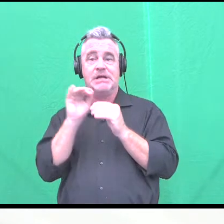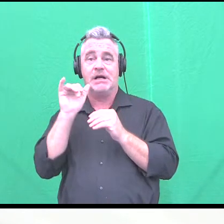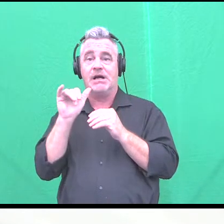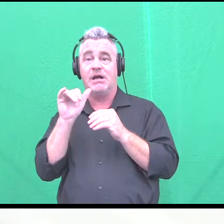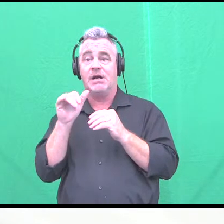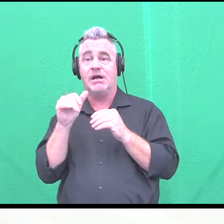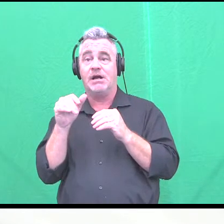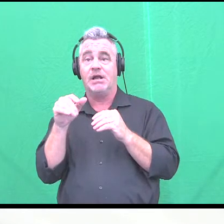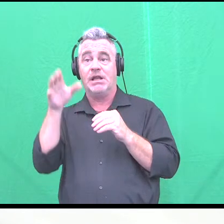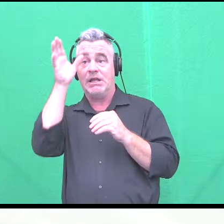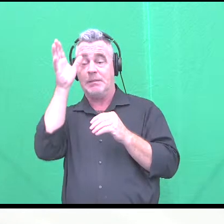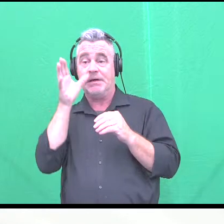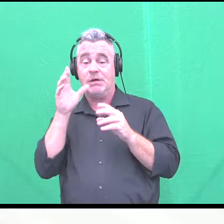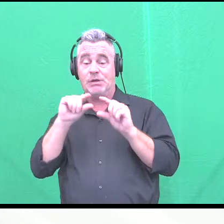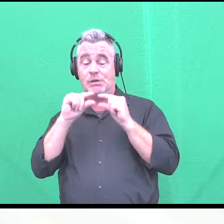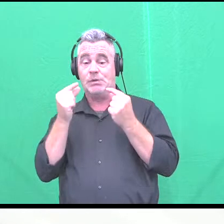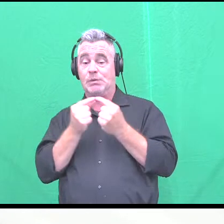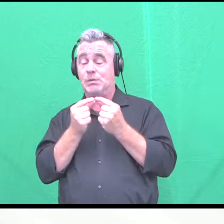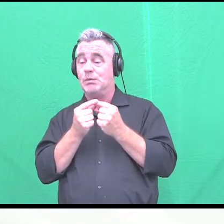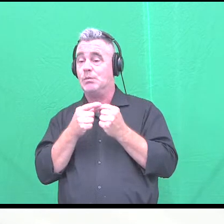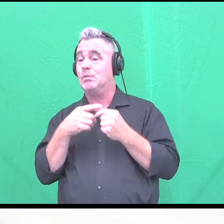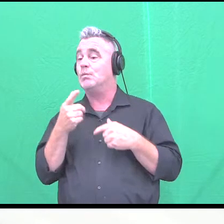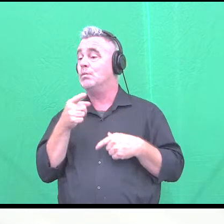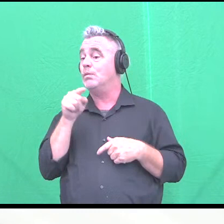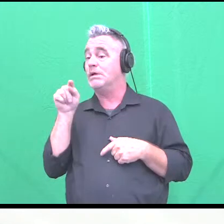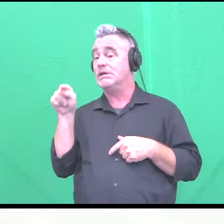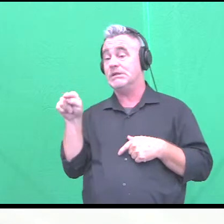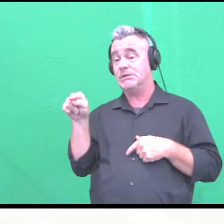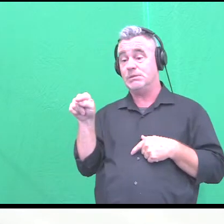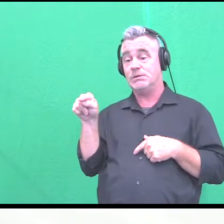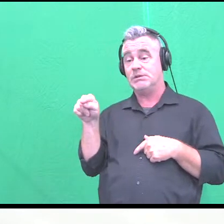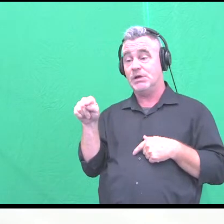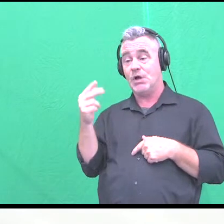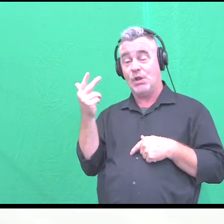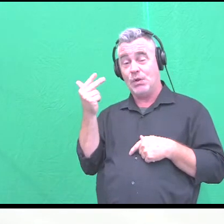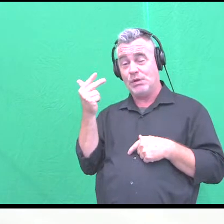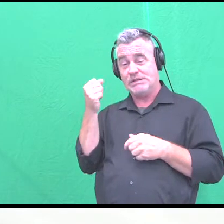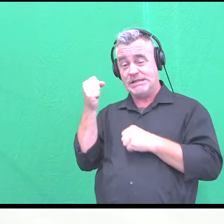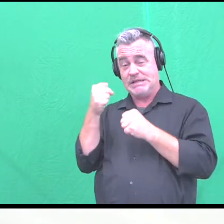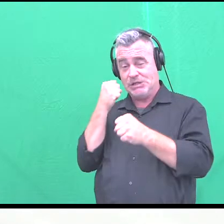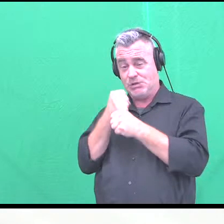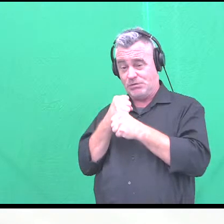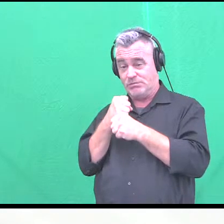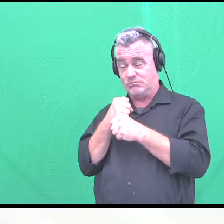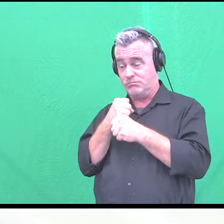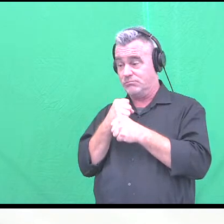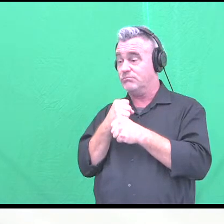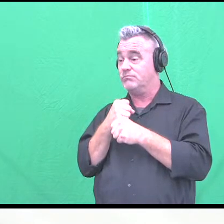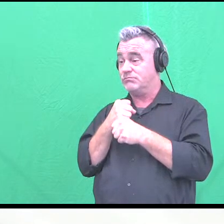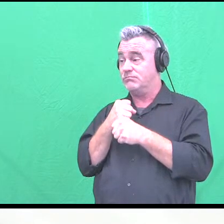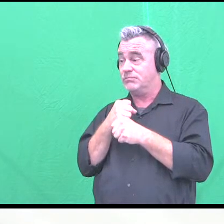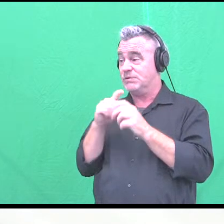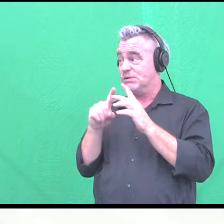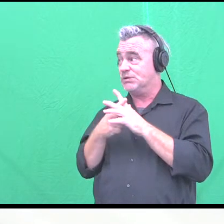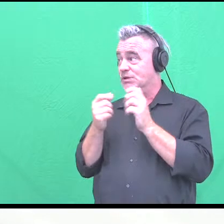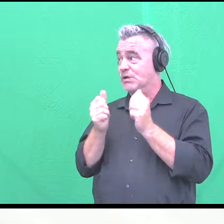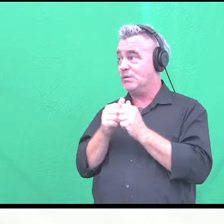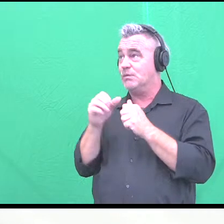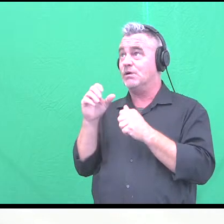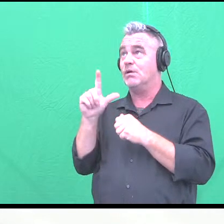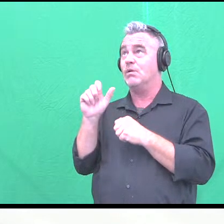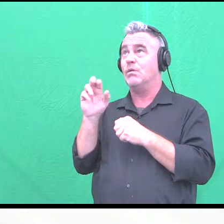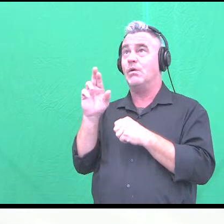parent advisory committee it just had its 13th year, and started with Lori McCune, and